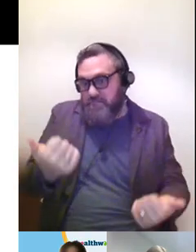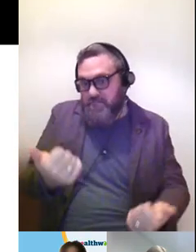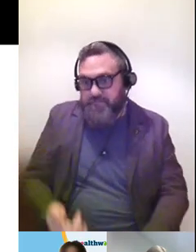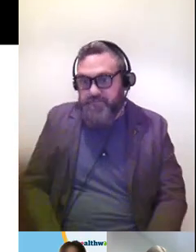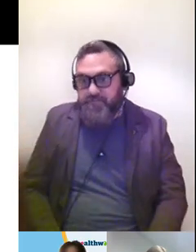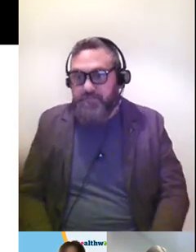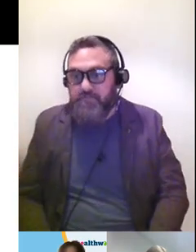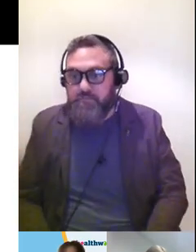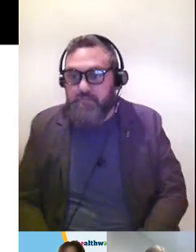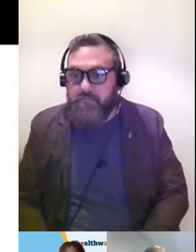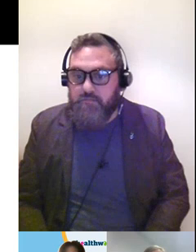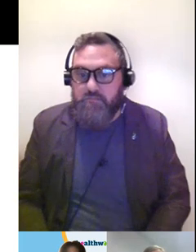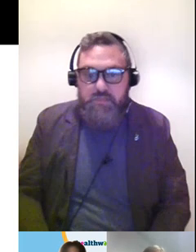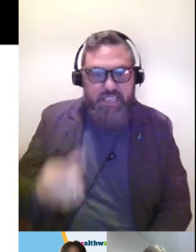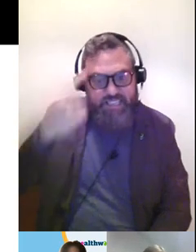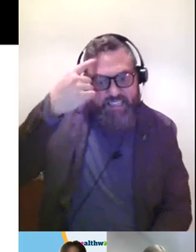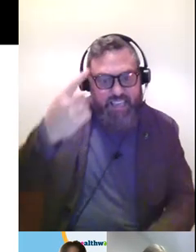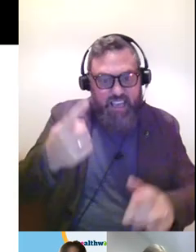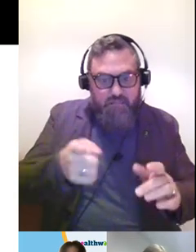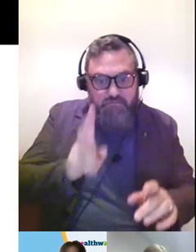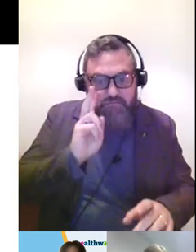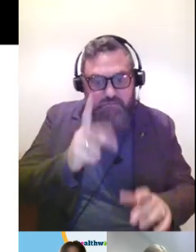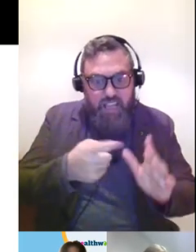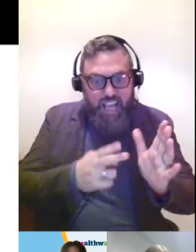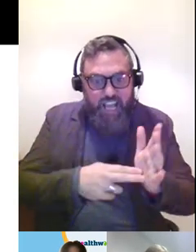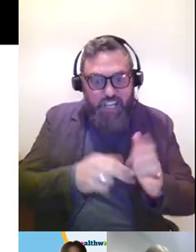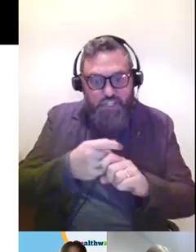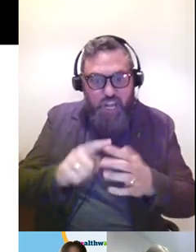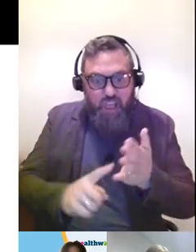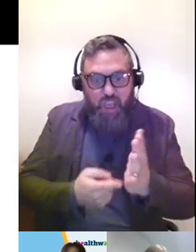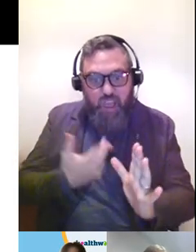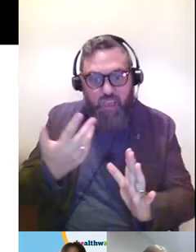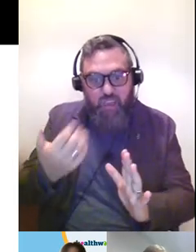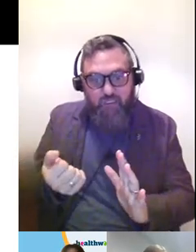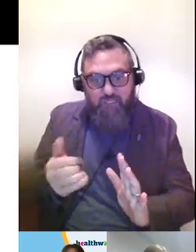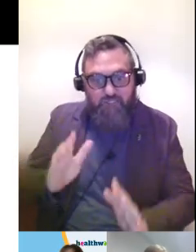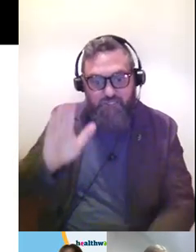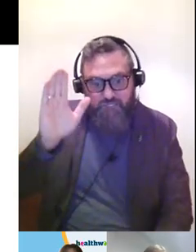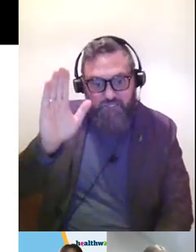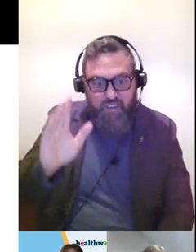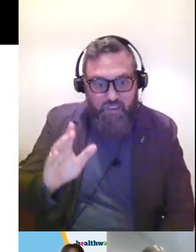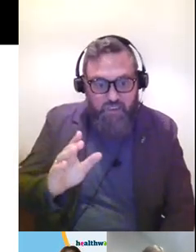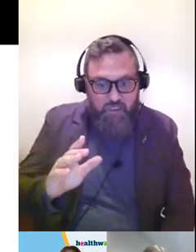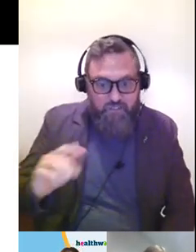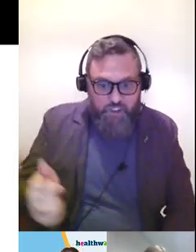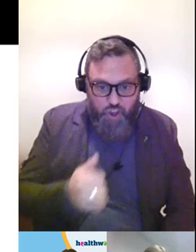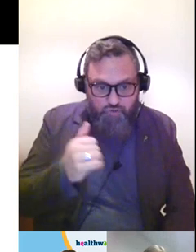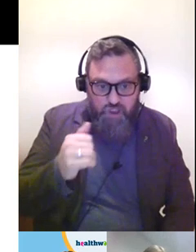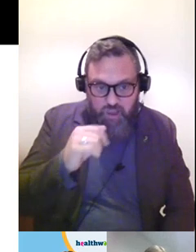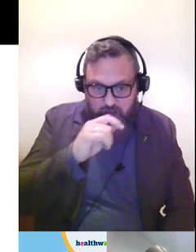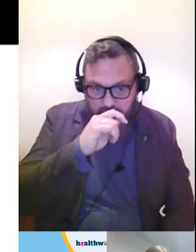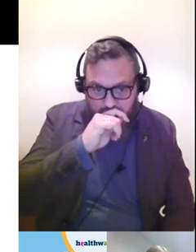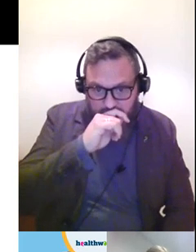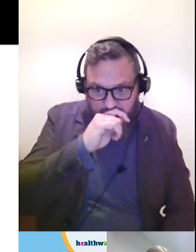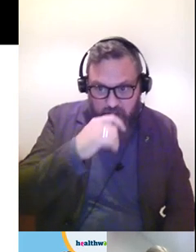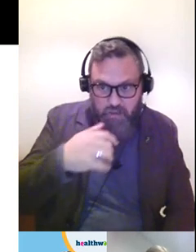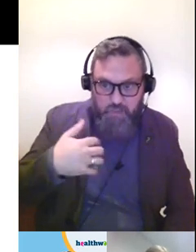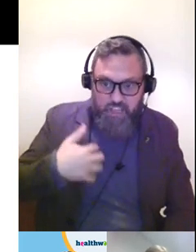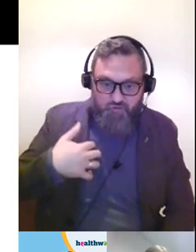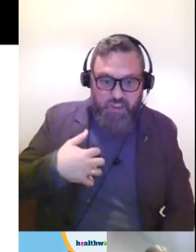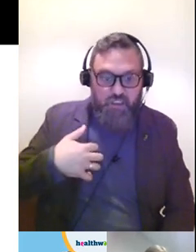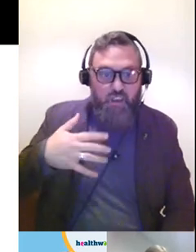Thank you, Rob. I can see Angela has her hand up. Angela, did you want to come in here? Yeah, if that's okay, I'm really interested to hear what